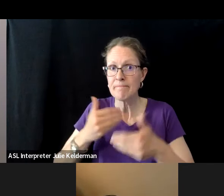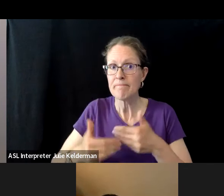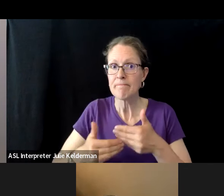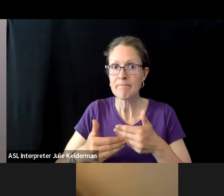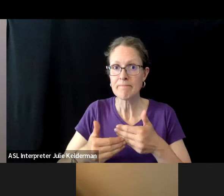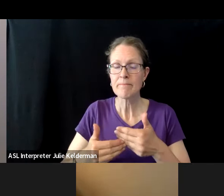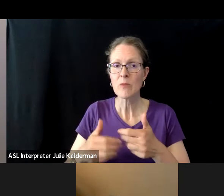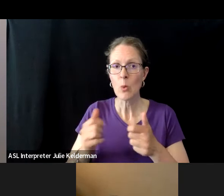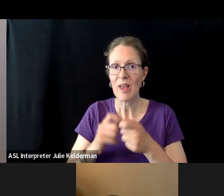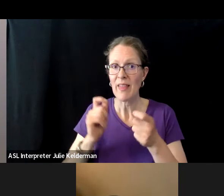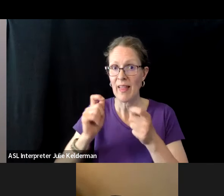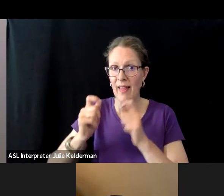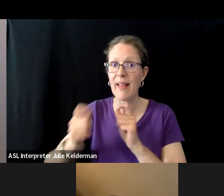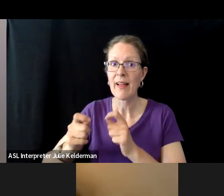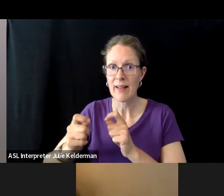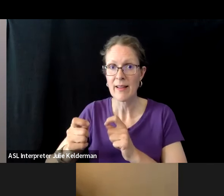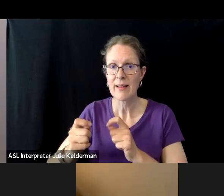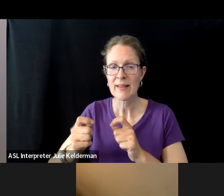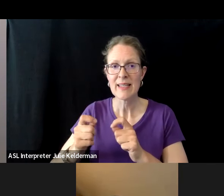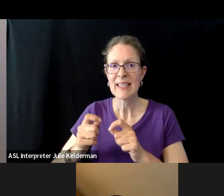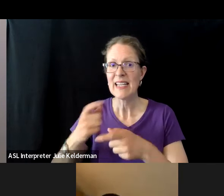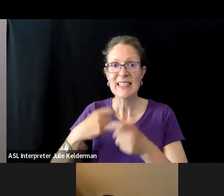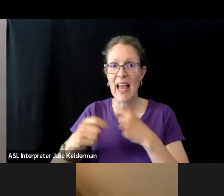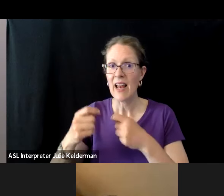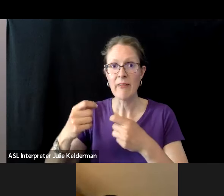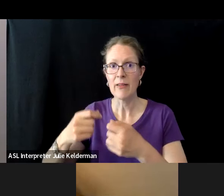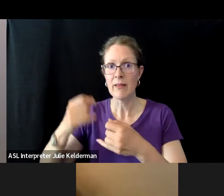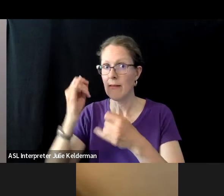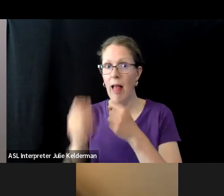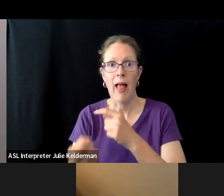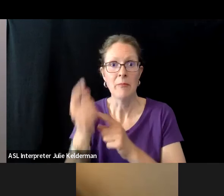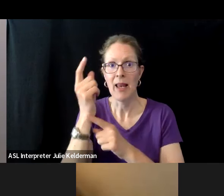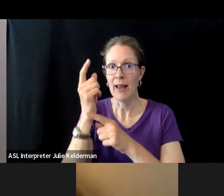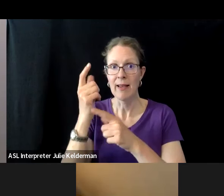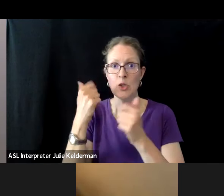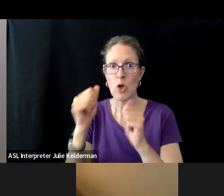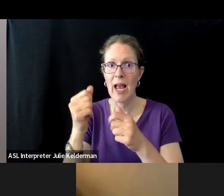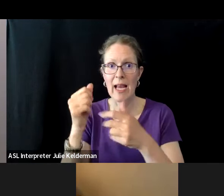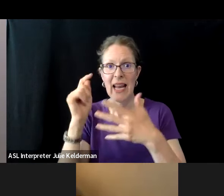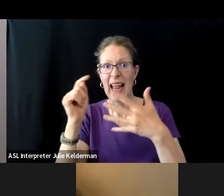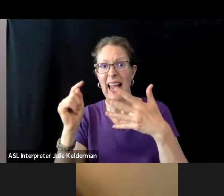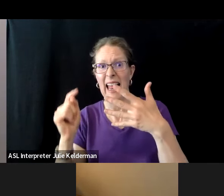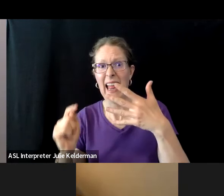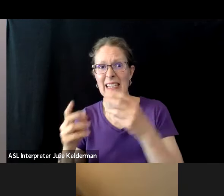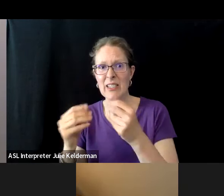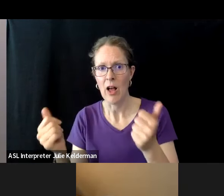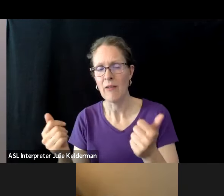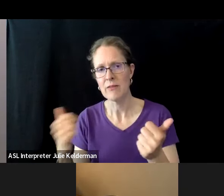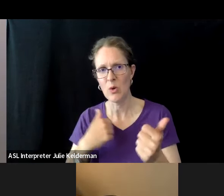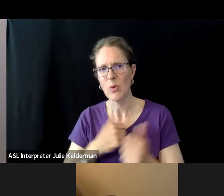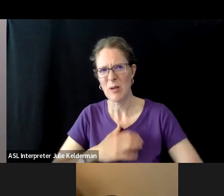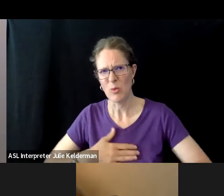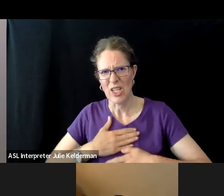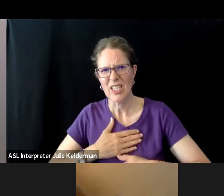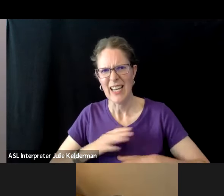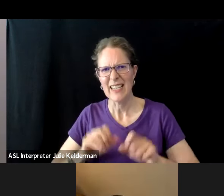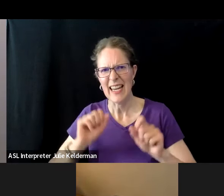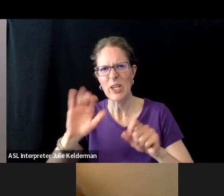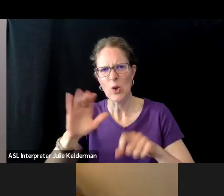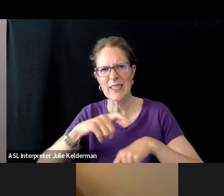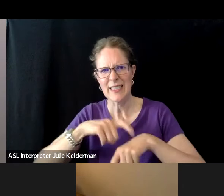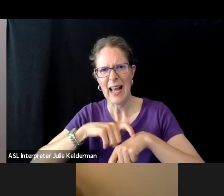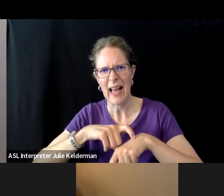these iterations as opposed to just coming before you at the very end and trying to address everything. So we really do appreciate you all taking the time. We know that this